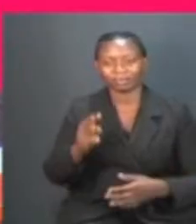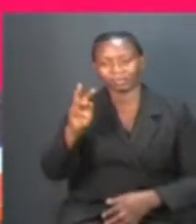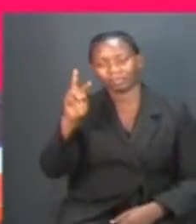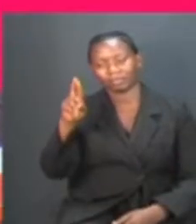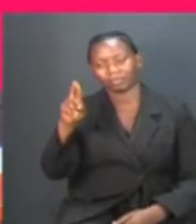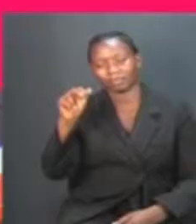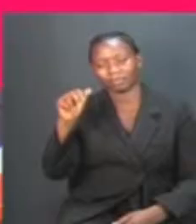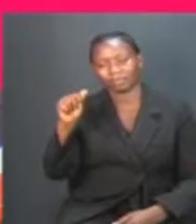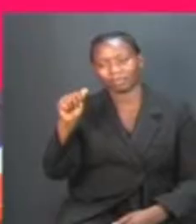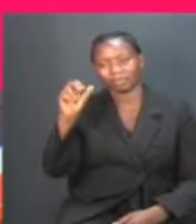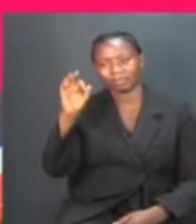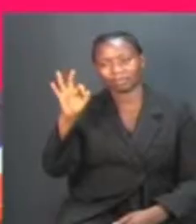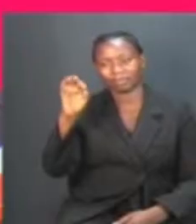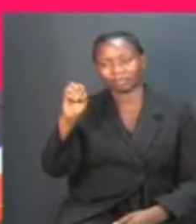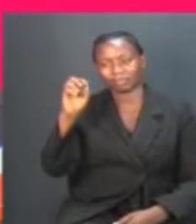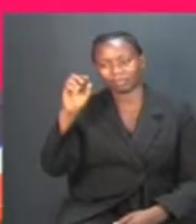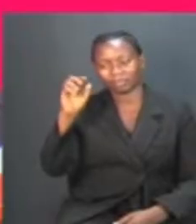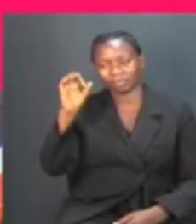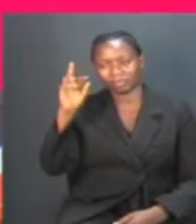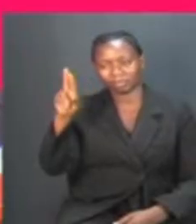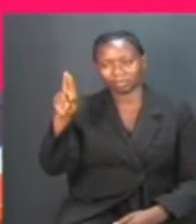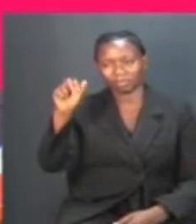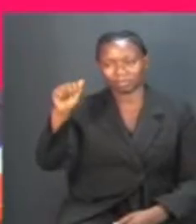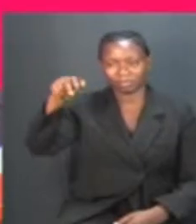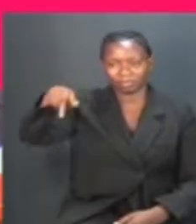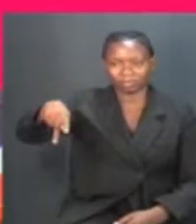Adam Yauli,